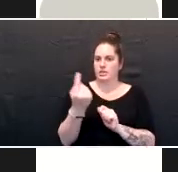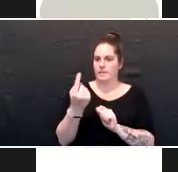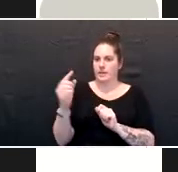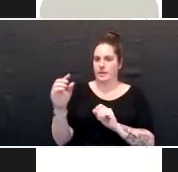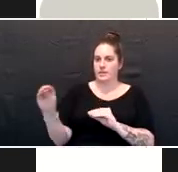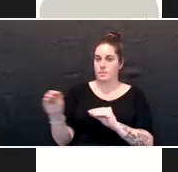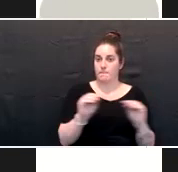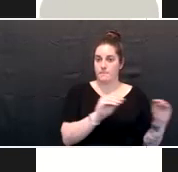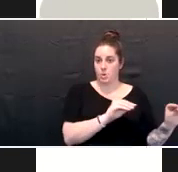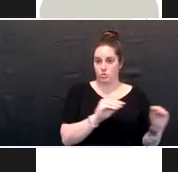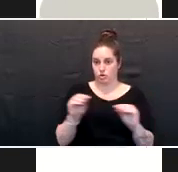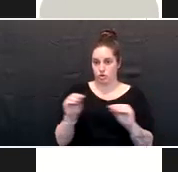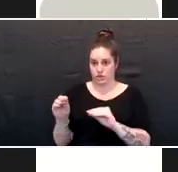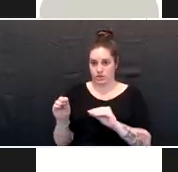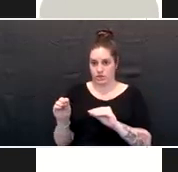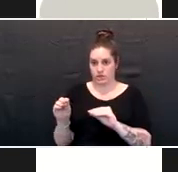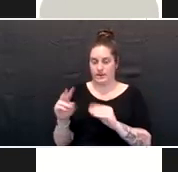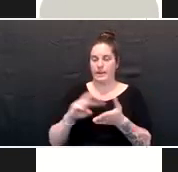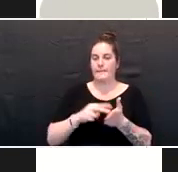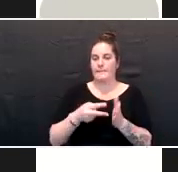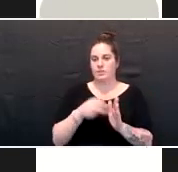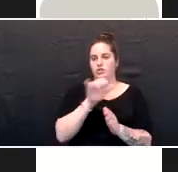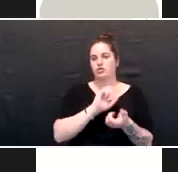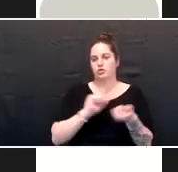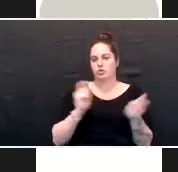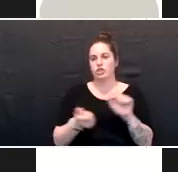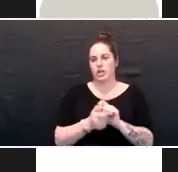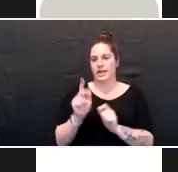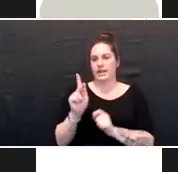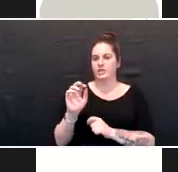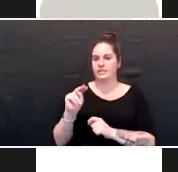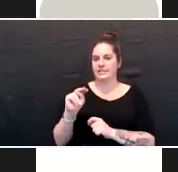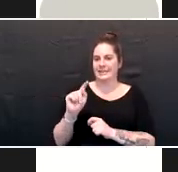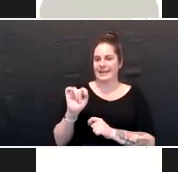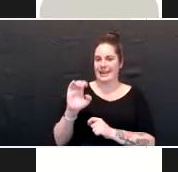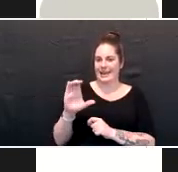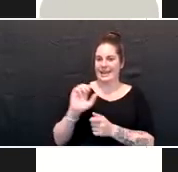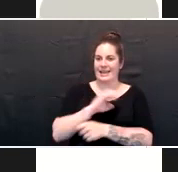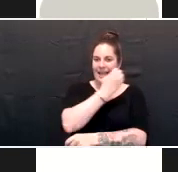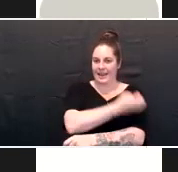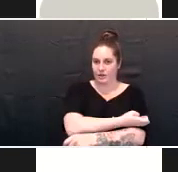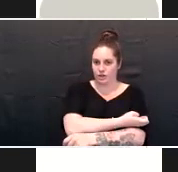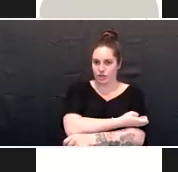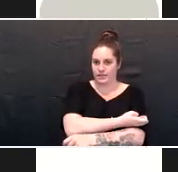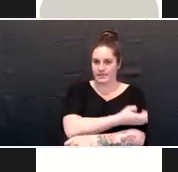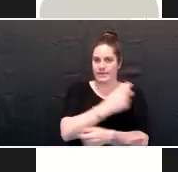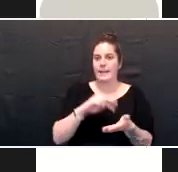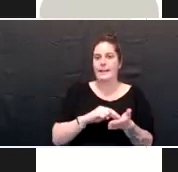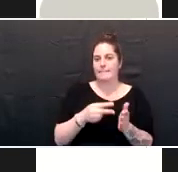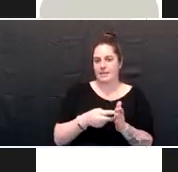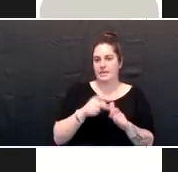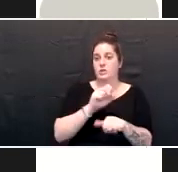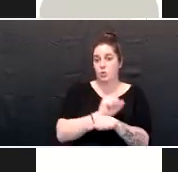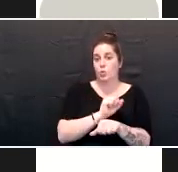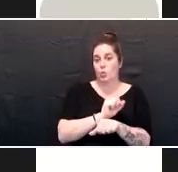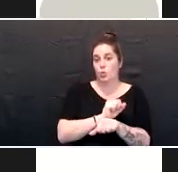we change its kinetic energy, work is done. Okay? How do we